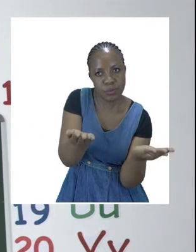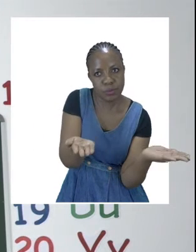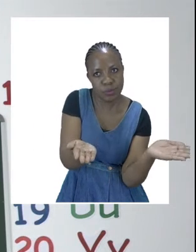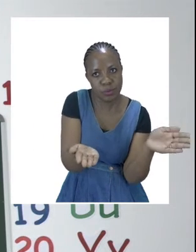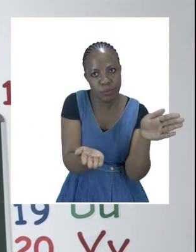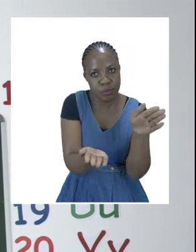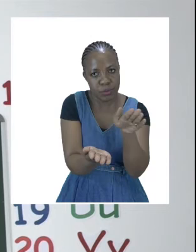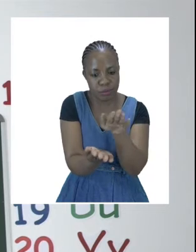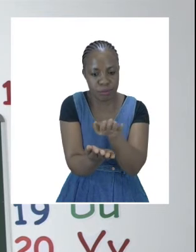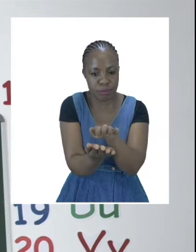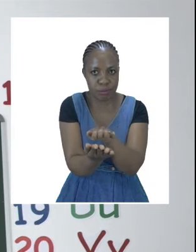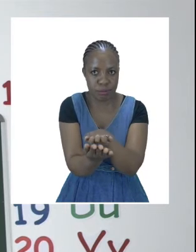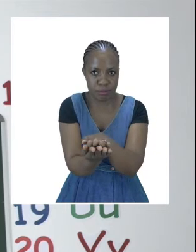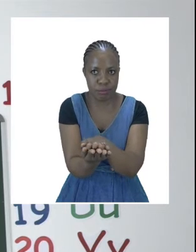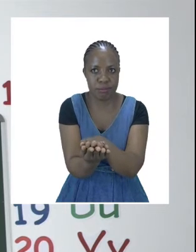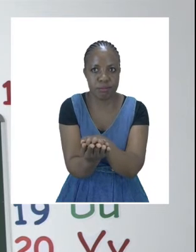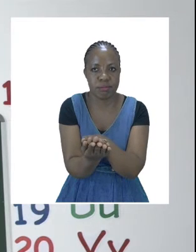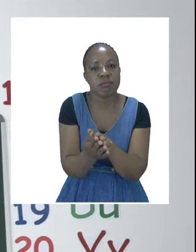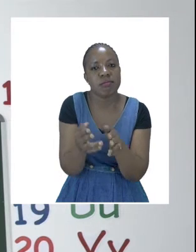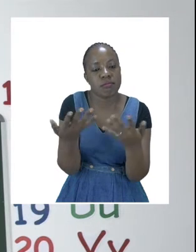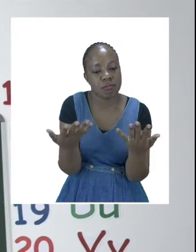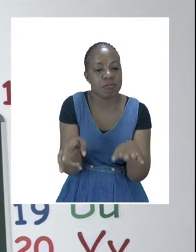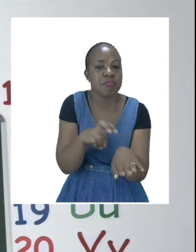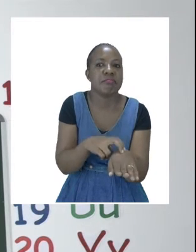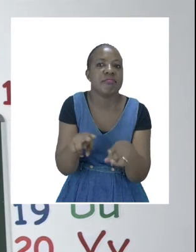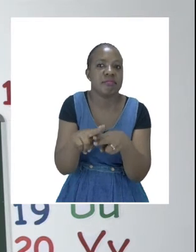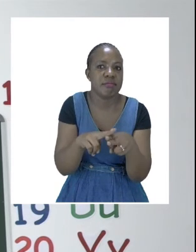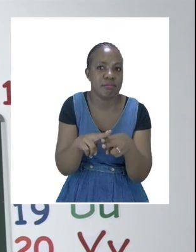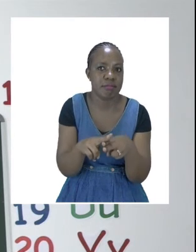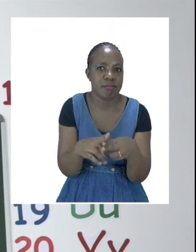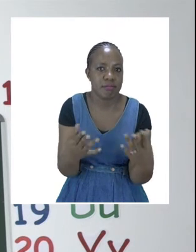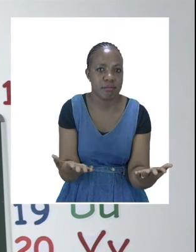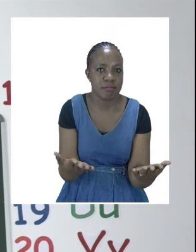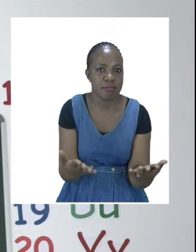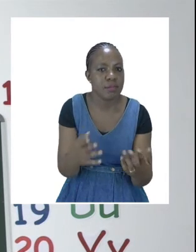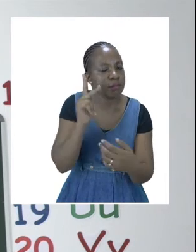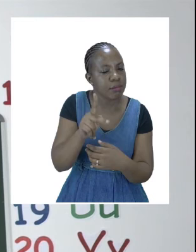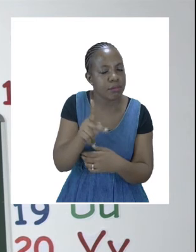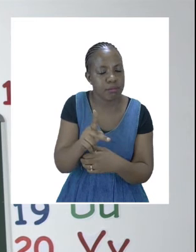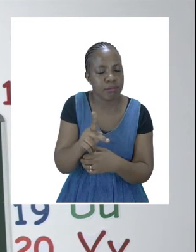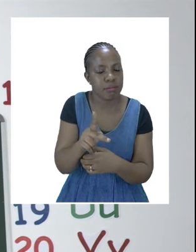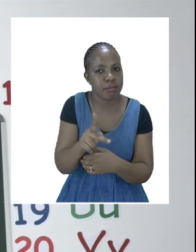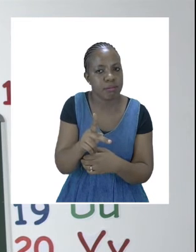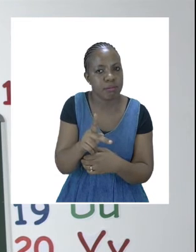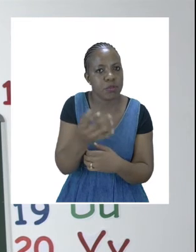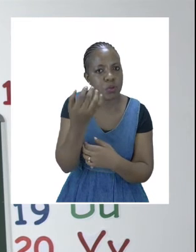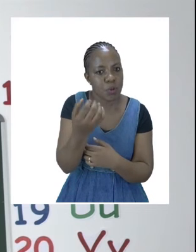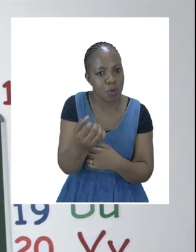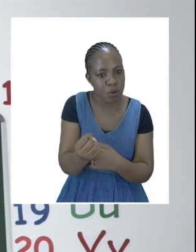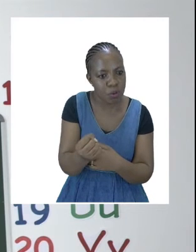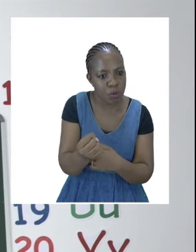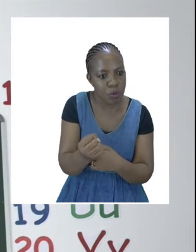it for ready to use. But there is more. We are also available on